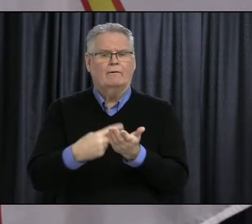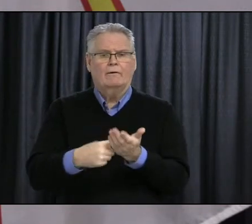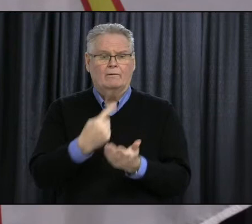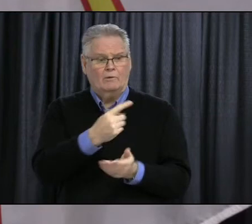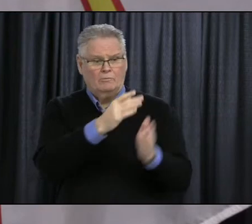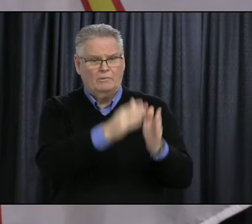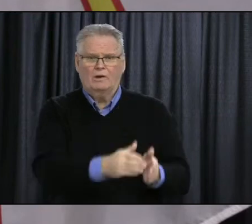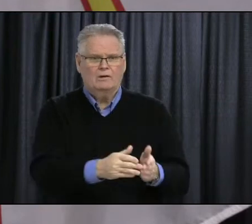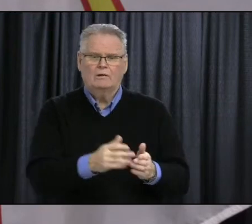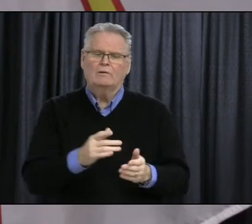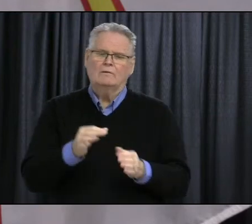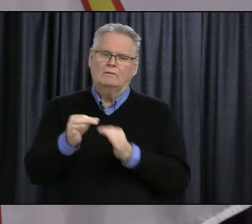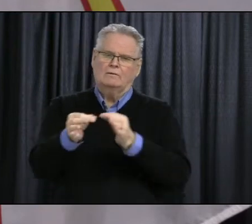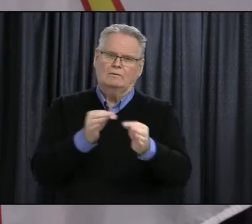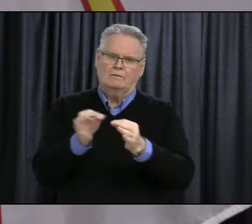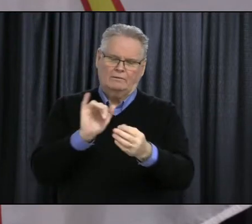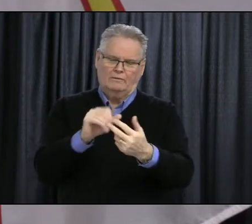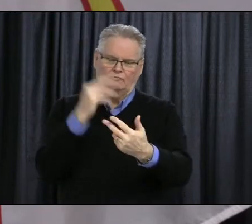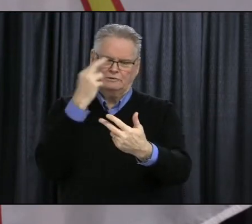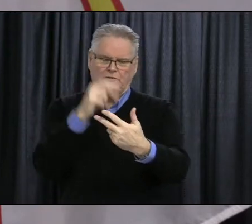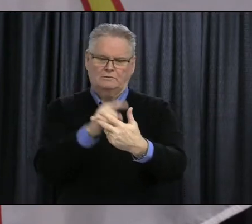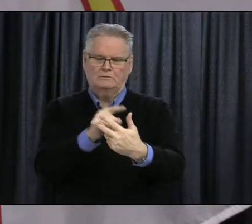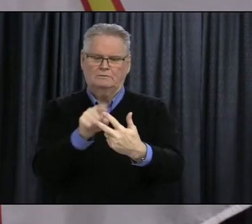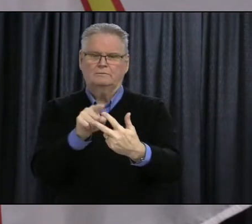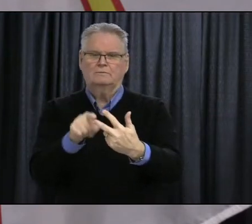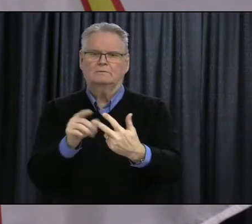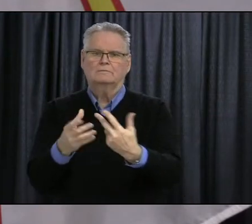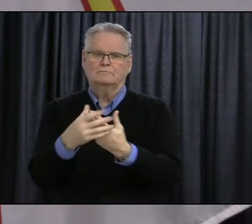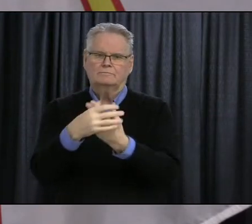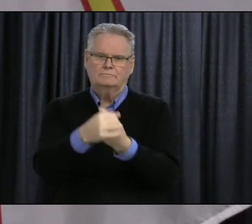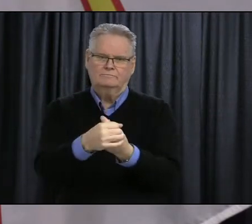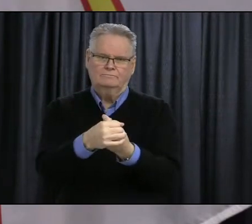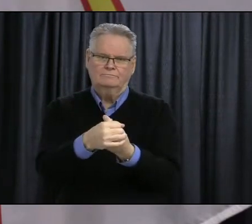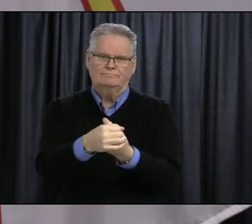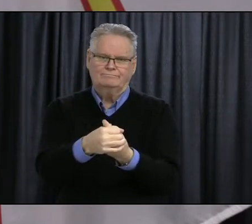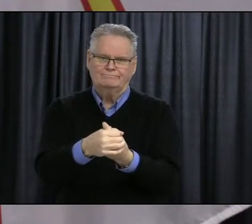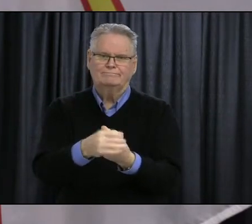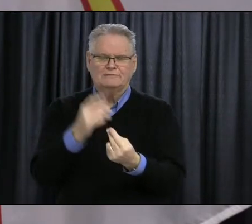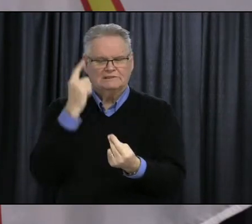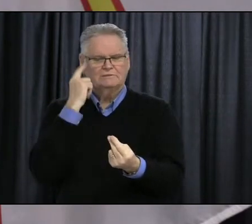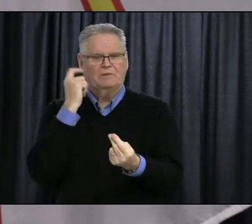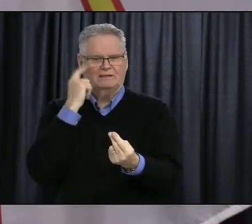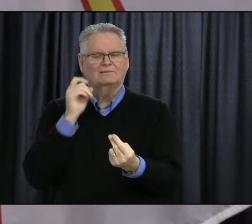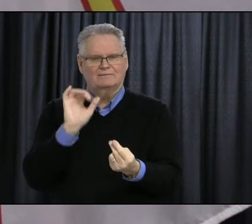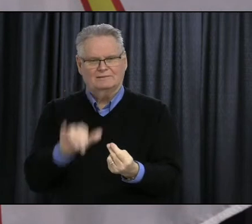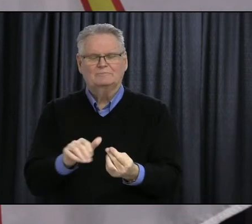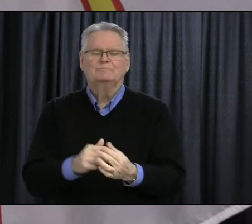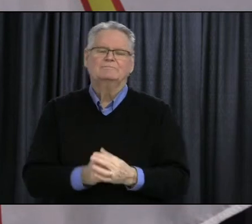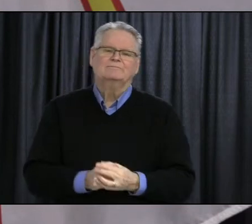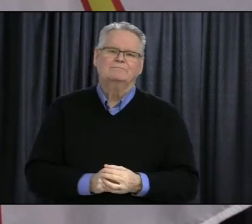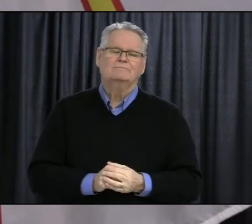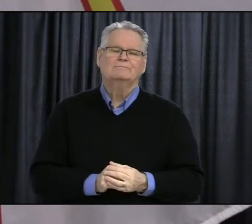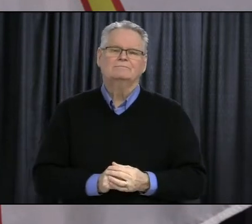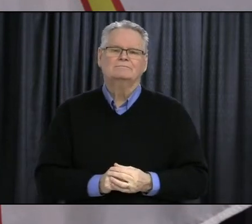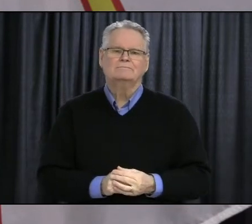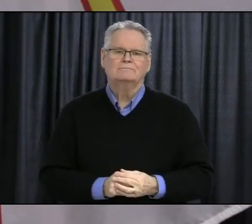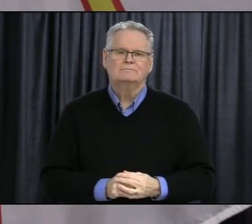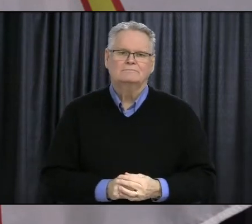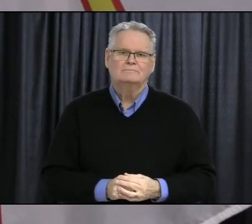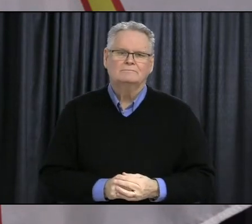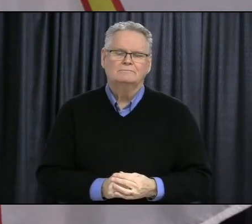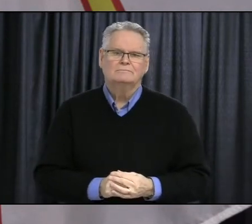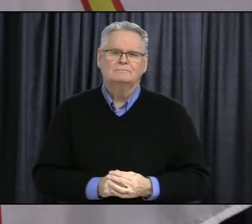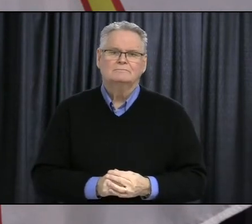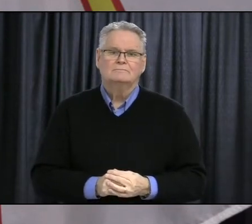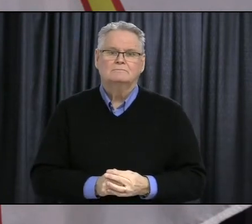what the results of those tests are. So if those tests remain negative, they still can be a suspect case. You know, we do know that some people